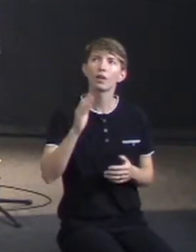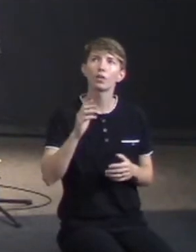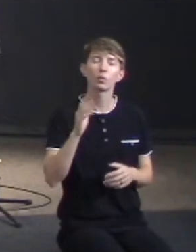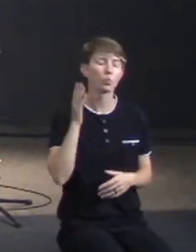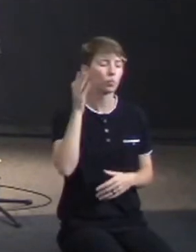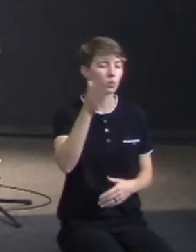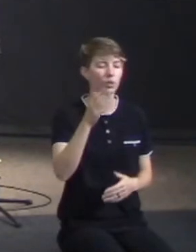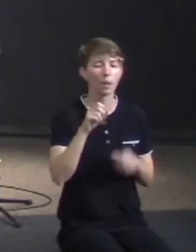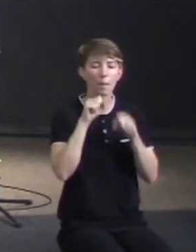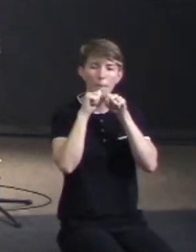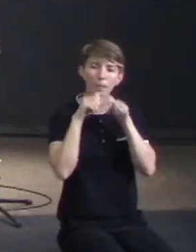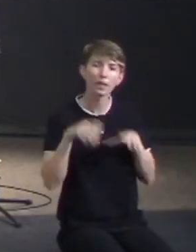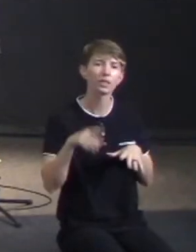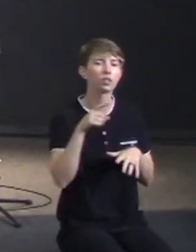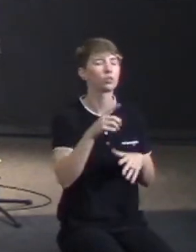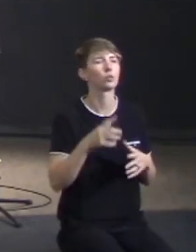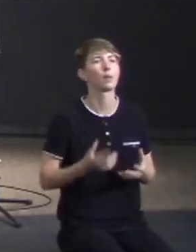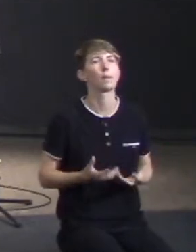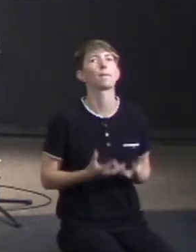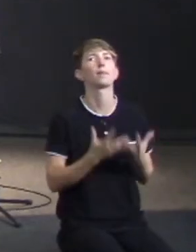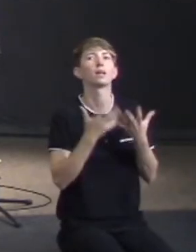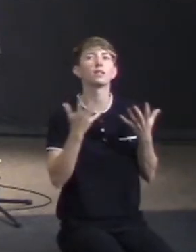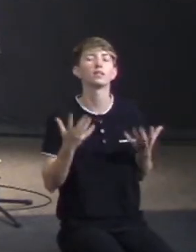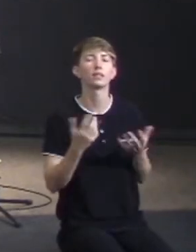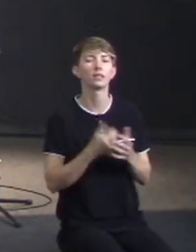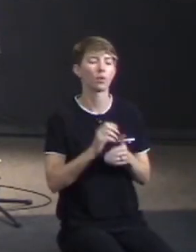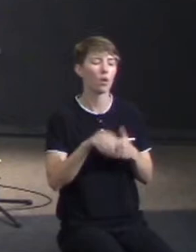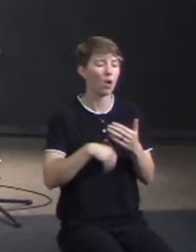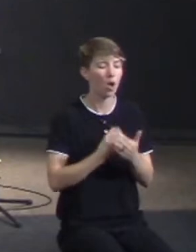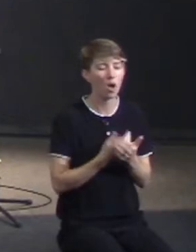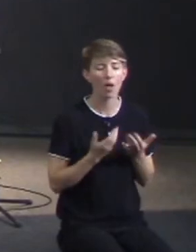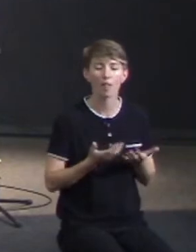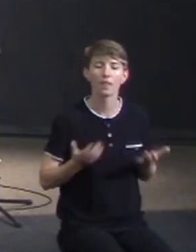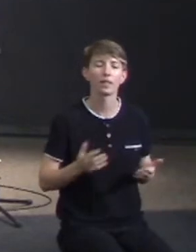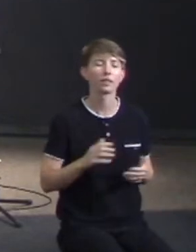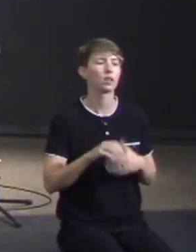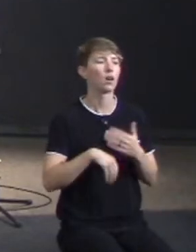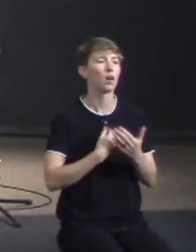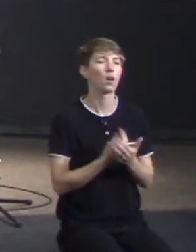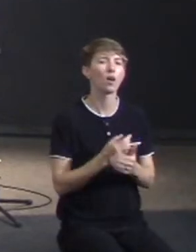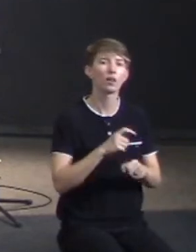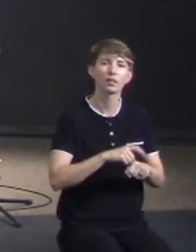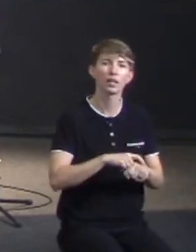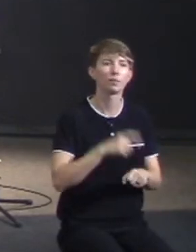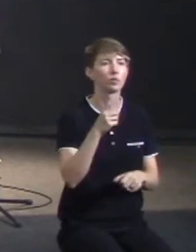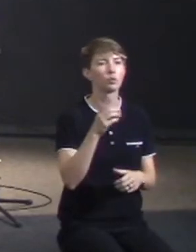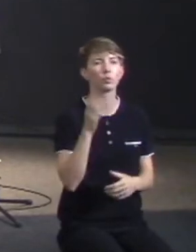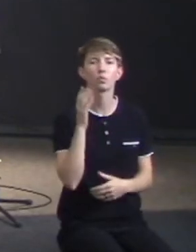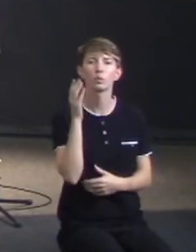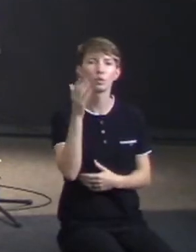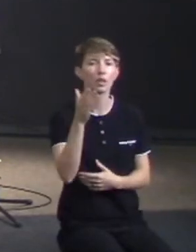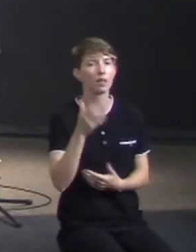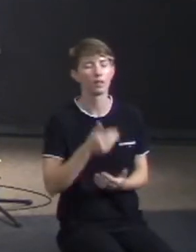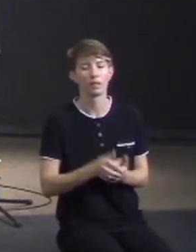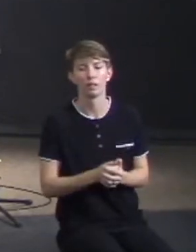abundantly so that in all things, at all times, having all that you need, you will abound in every good work.